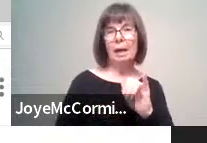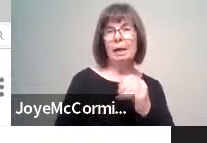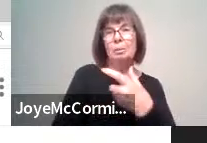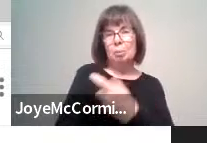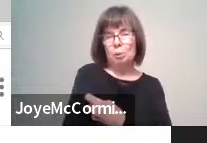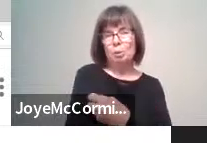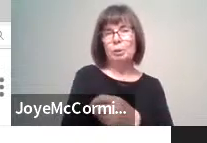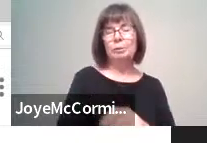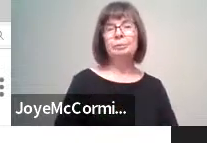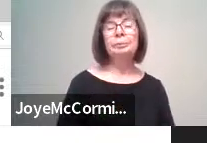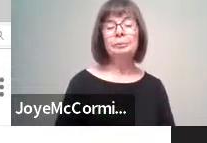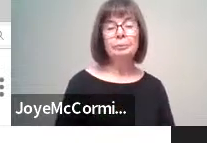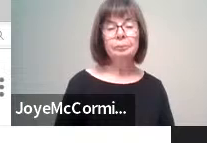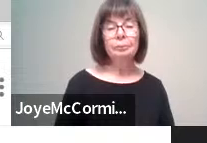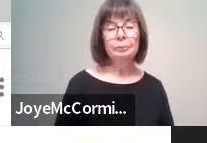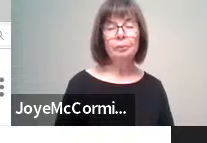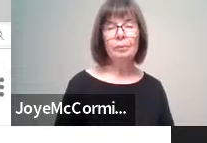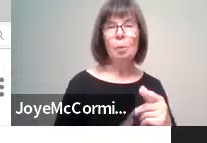us?